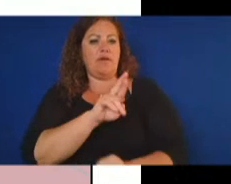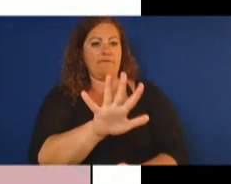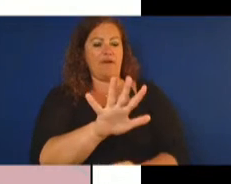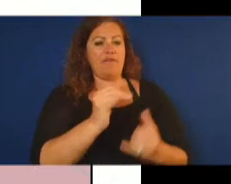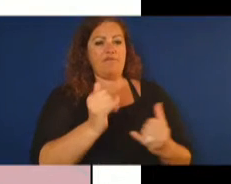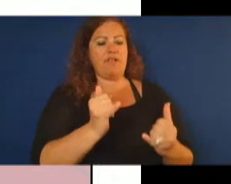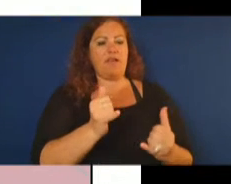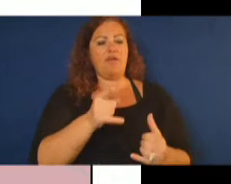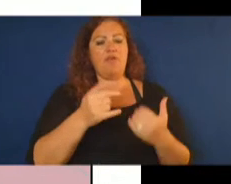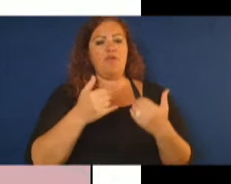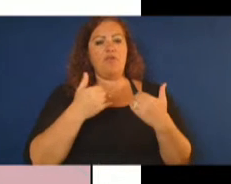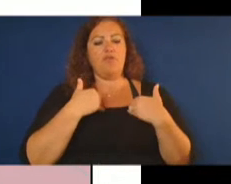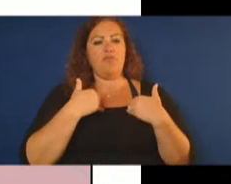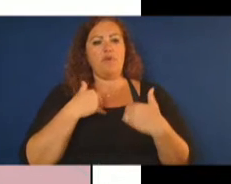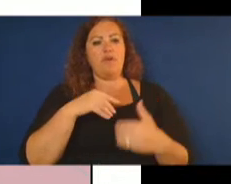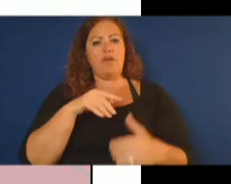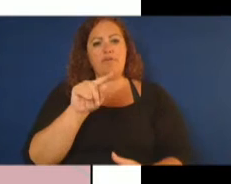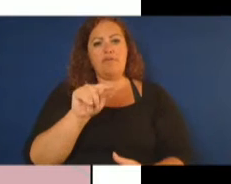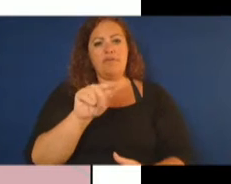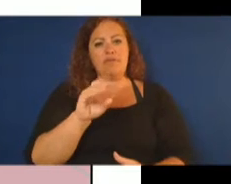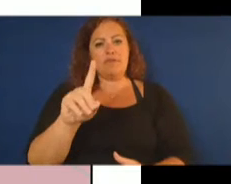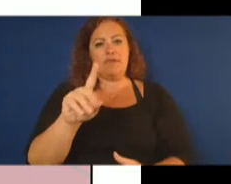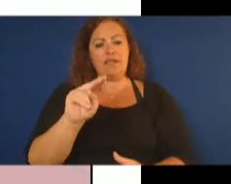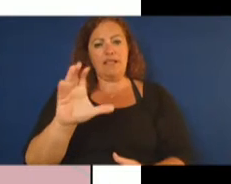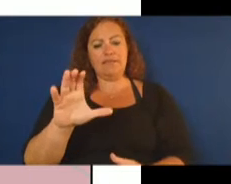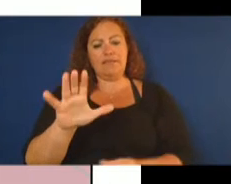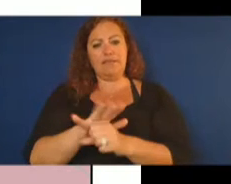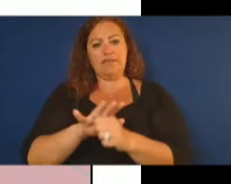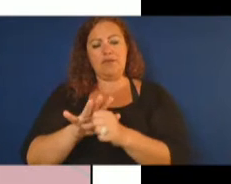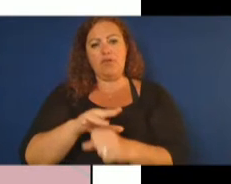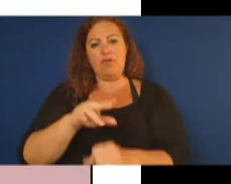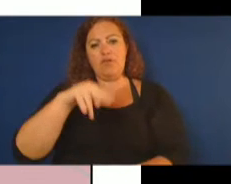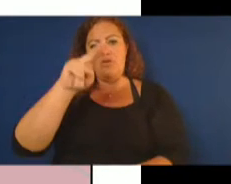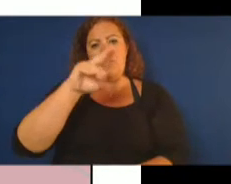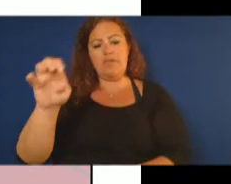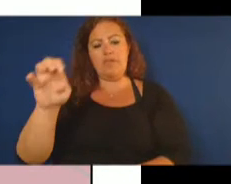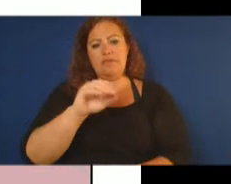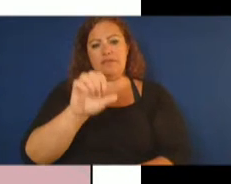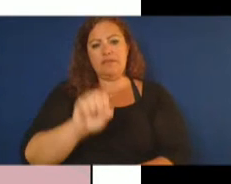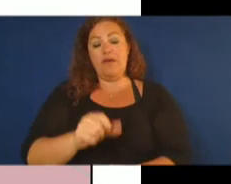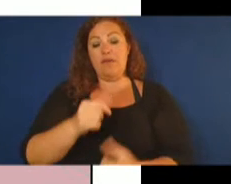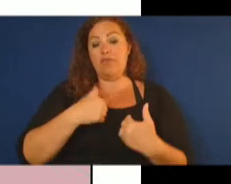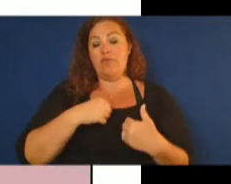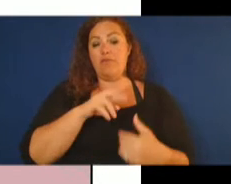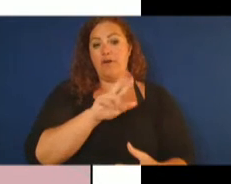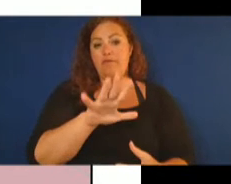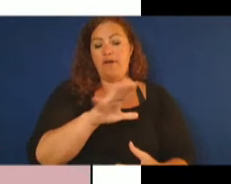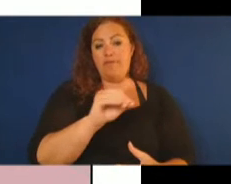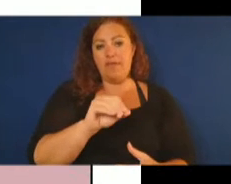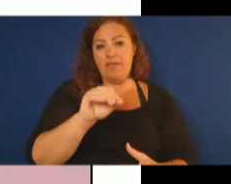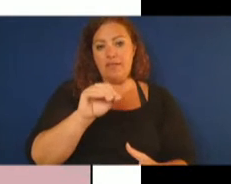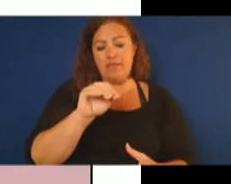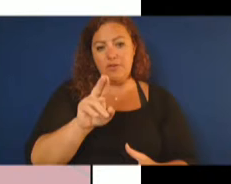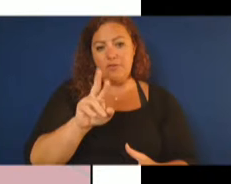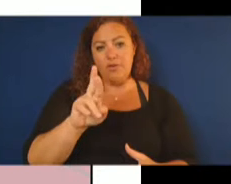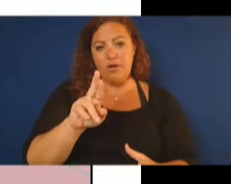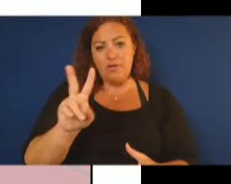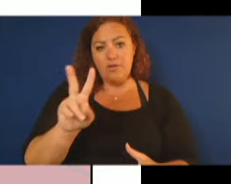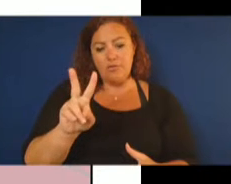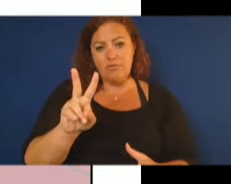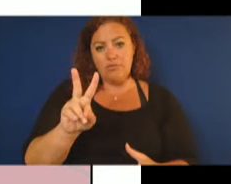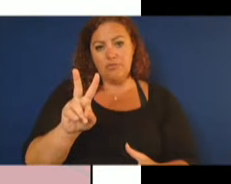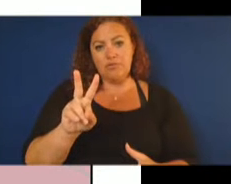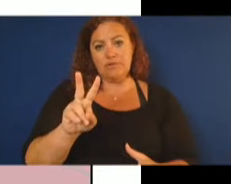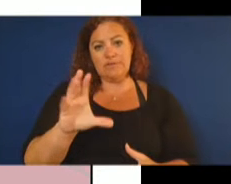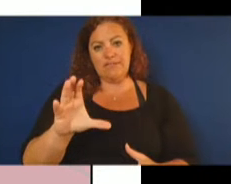Todd NC zoning to the north east and south of the site you've got R5 and ur2 CD zoning to the west and this